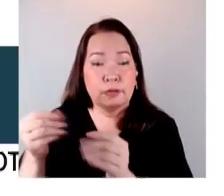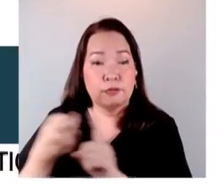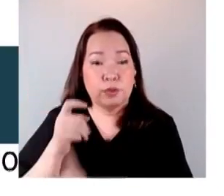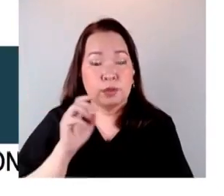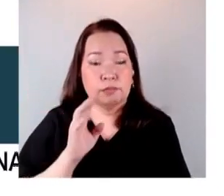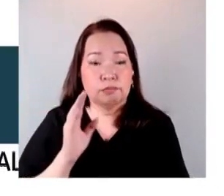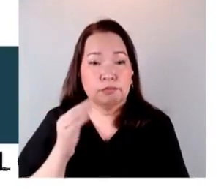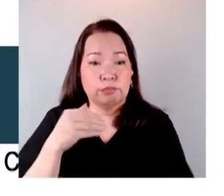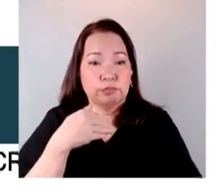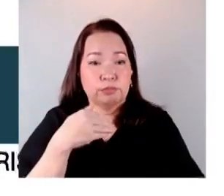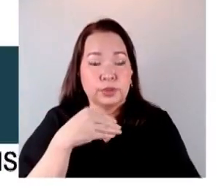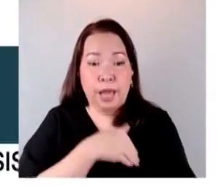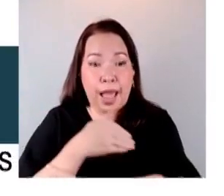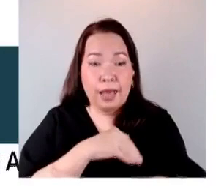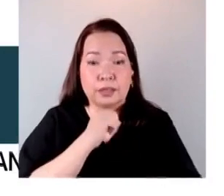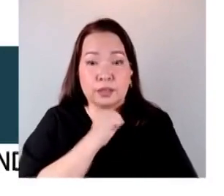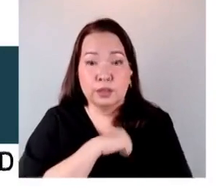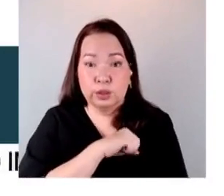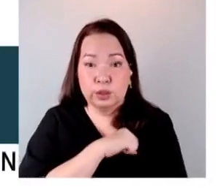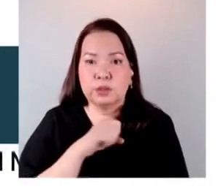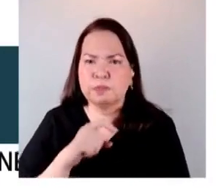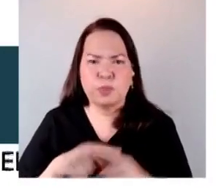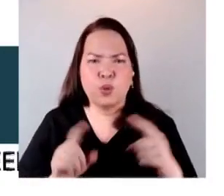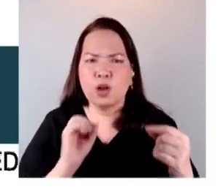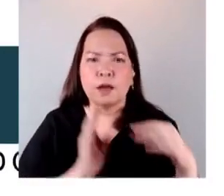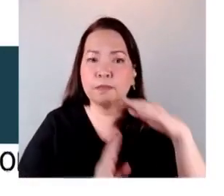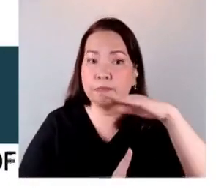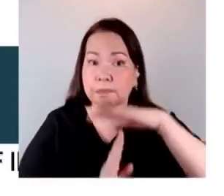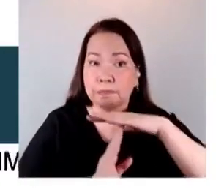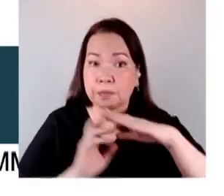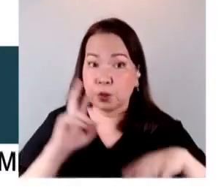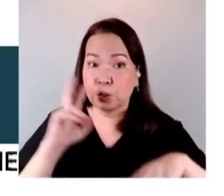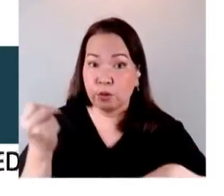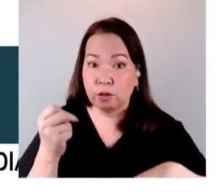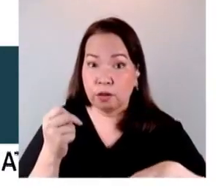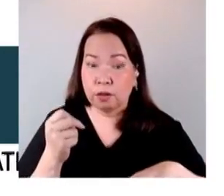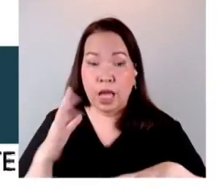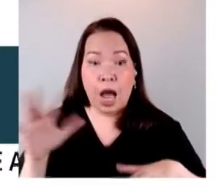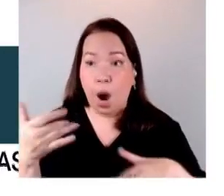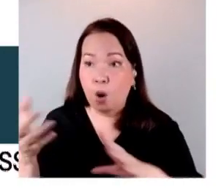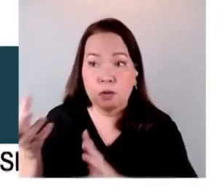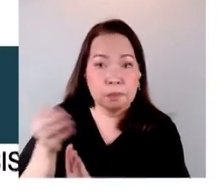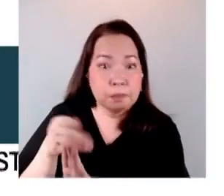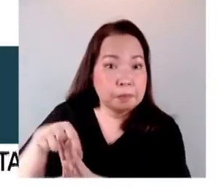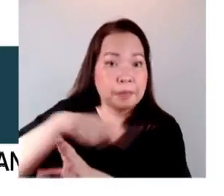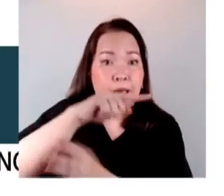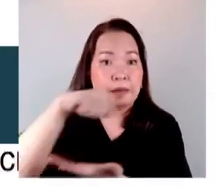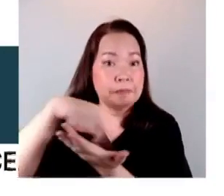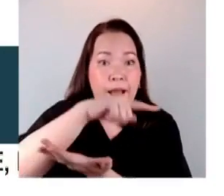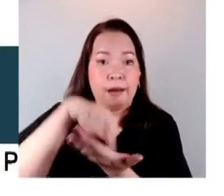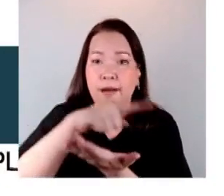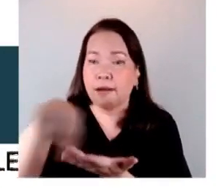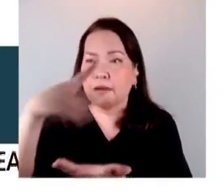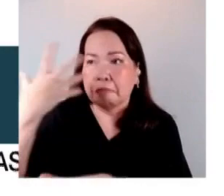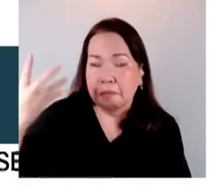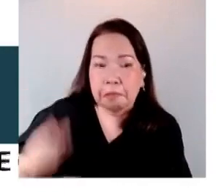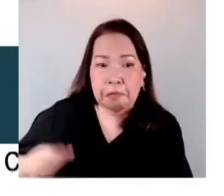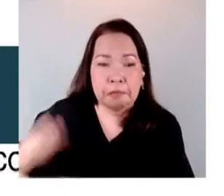the Constitution, in fact, says that there is no deadline to recover ill-gotten wealth from public officials. So even